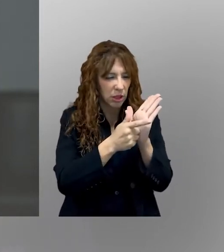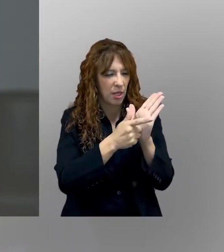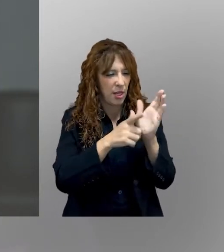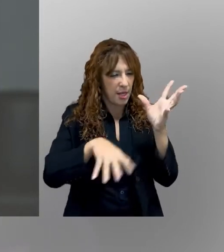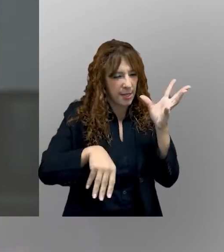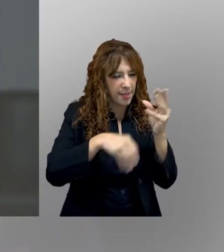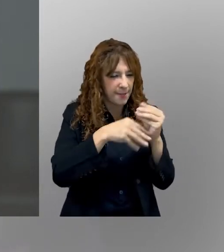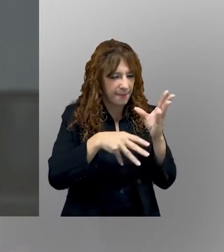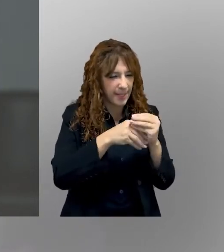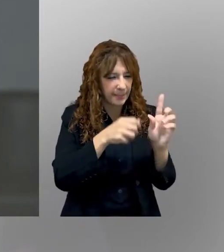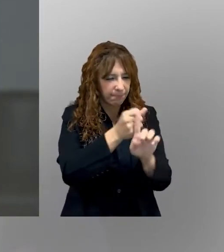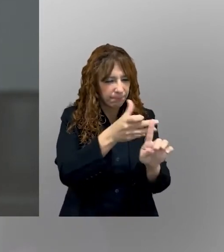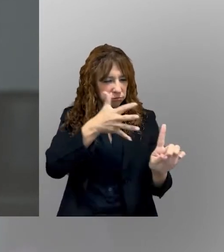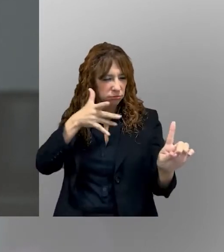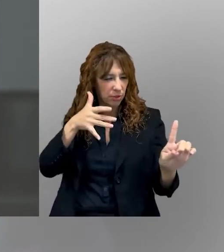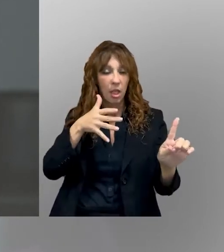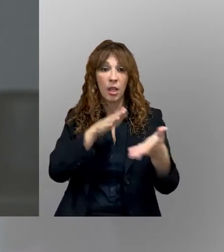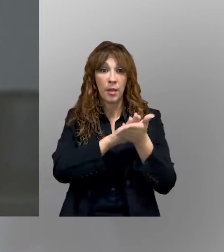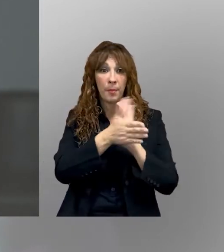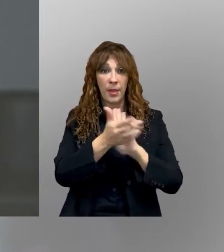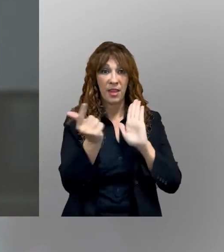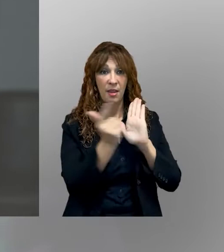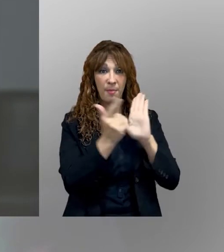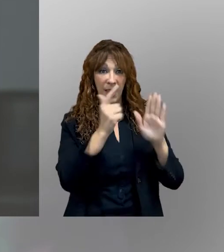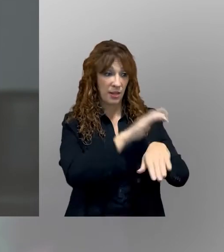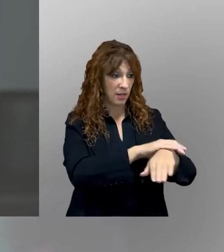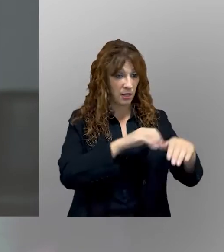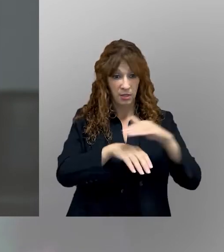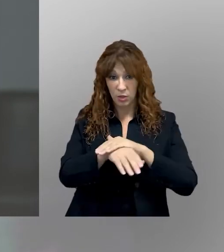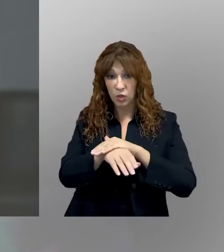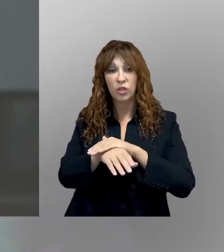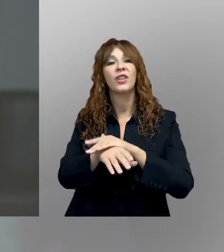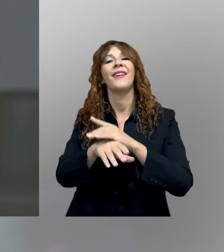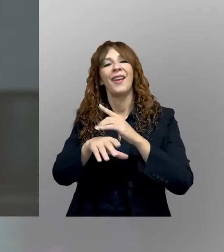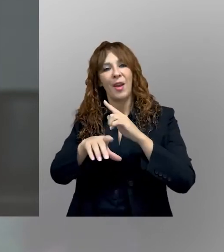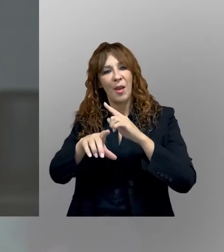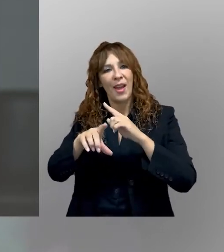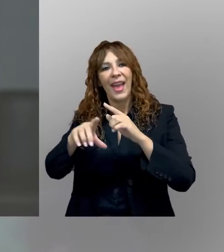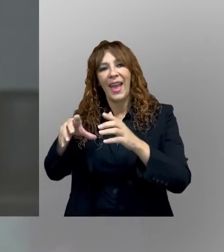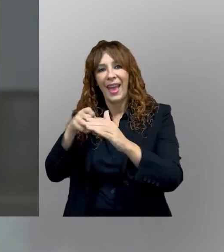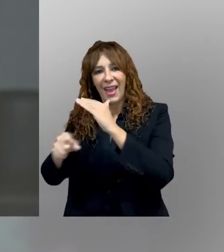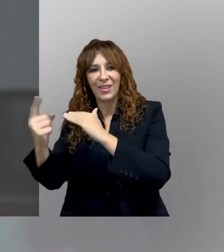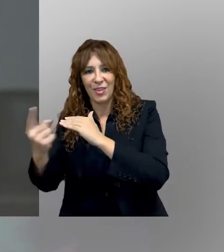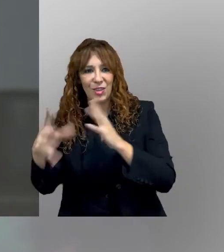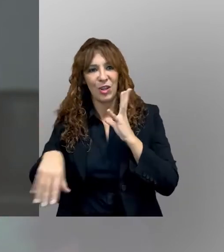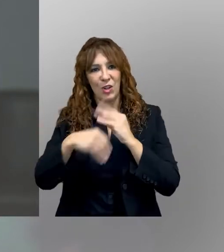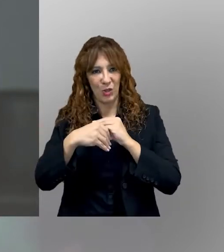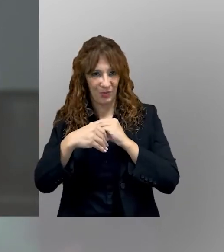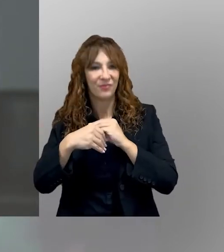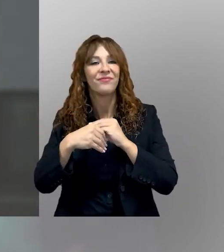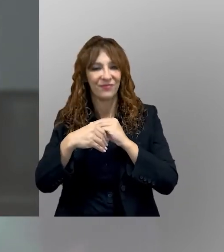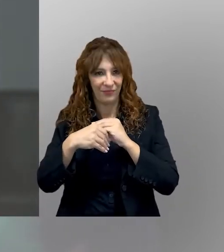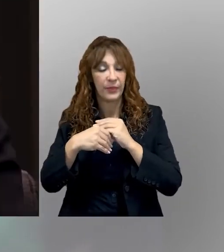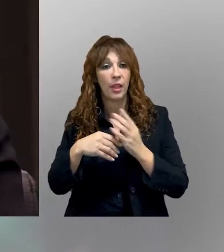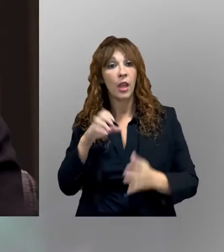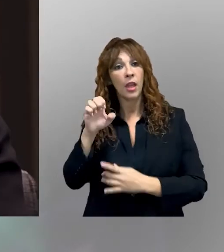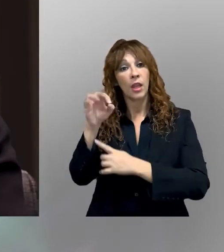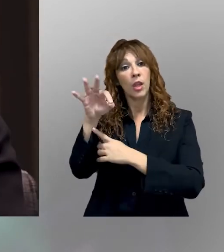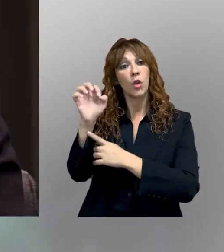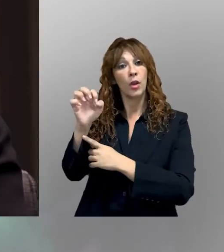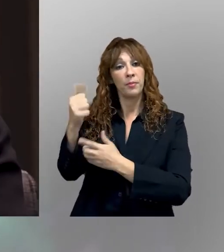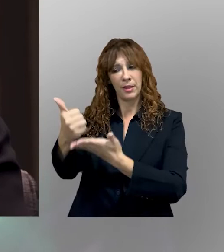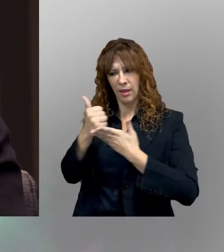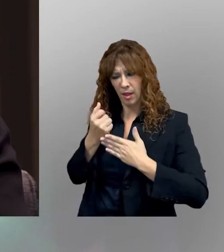legislation and expanding it from just being a ban on seclusion to also include the use of restraint.